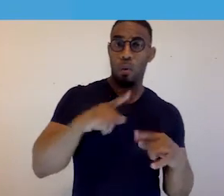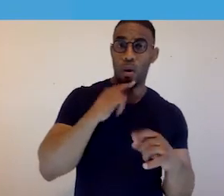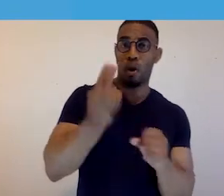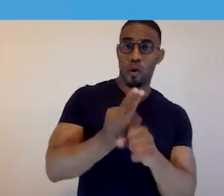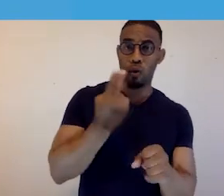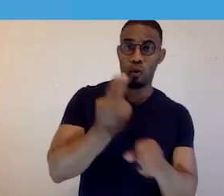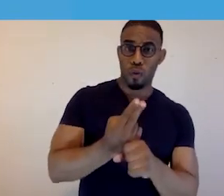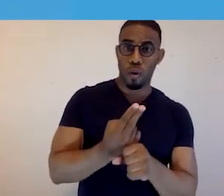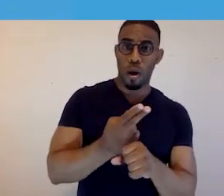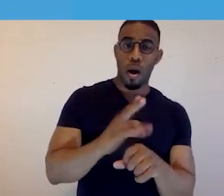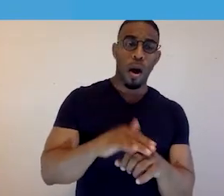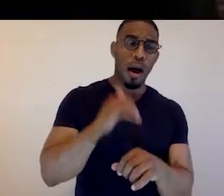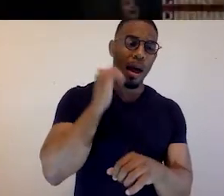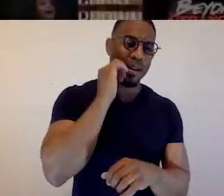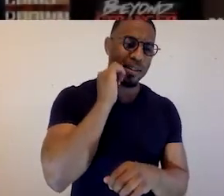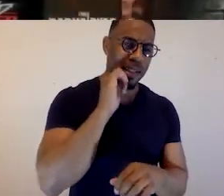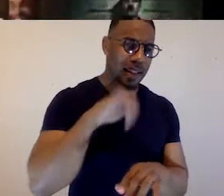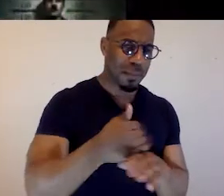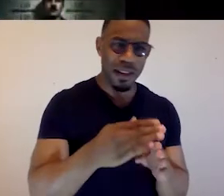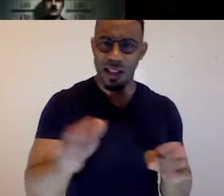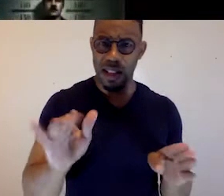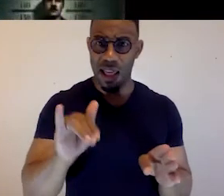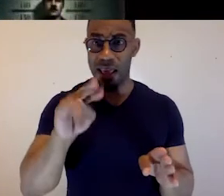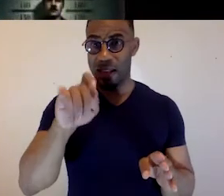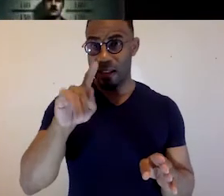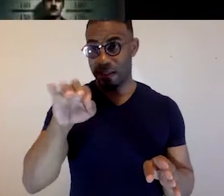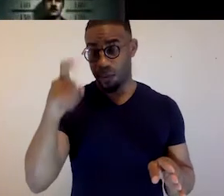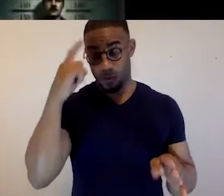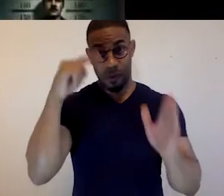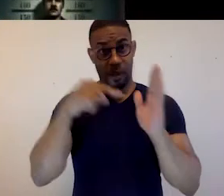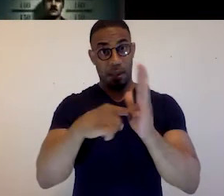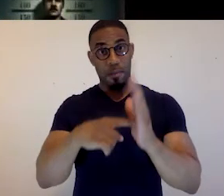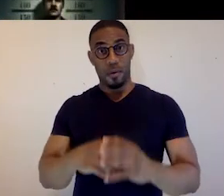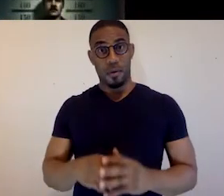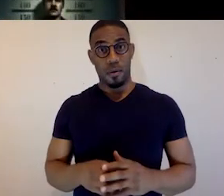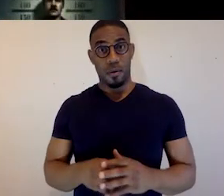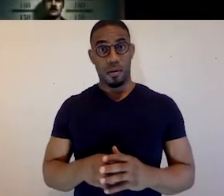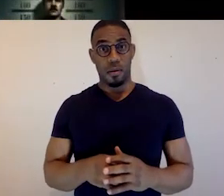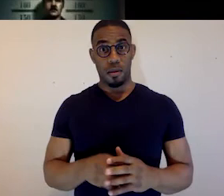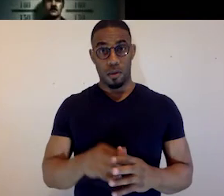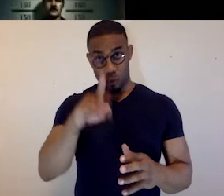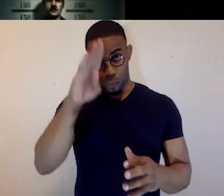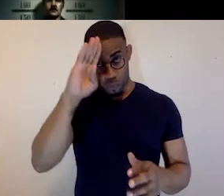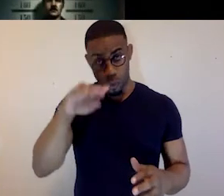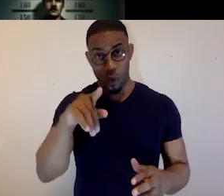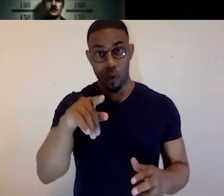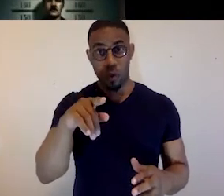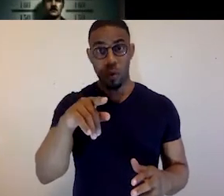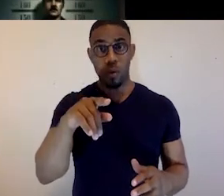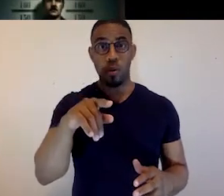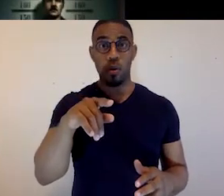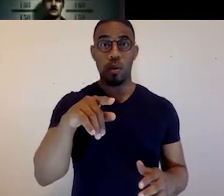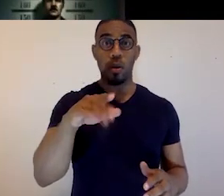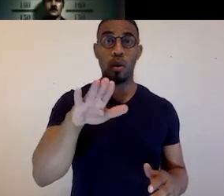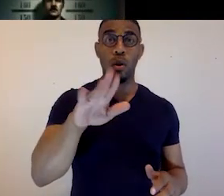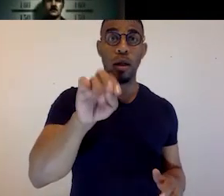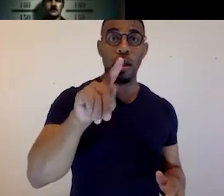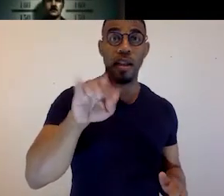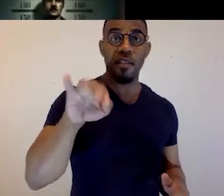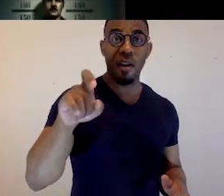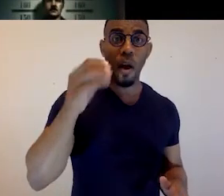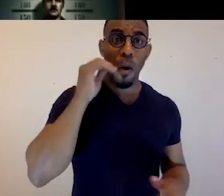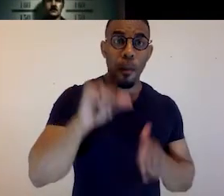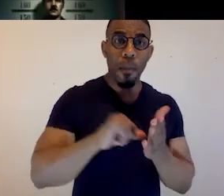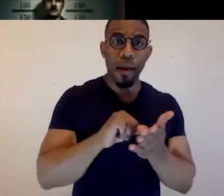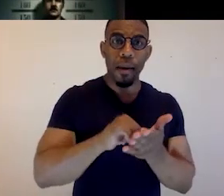are using on a daily basis, like Netflix, for example. Do you know that your Netflix